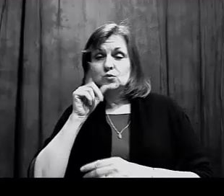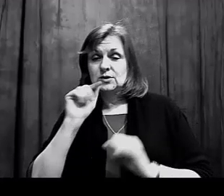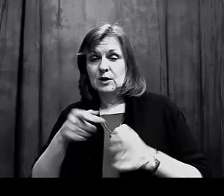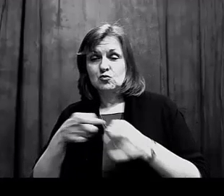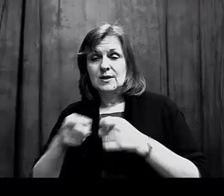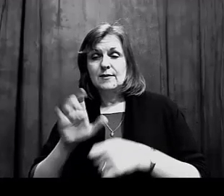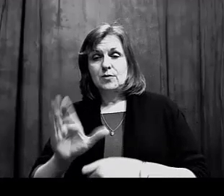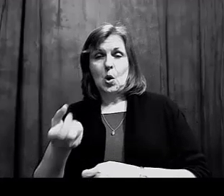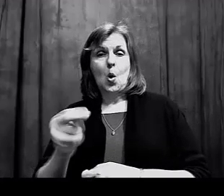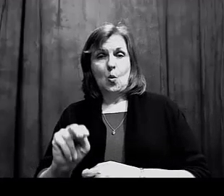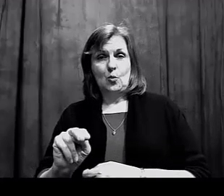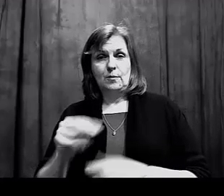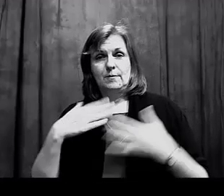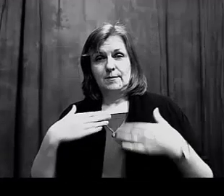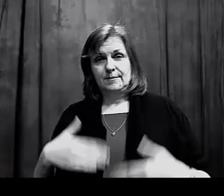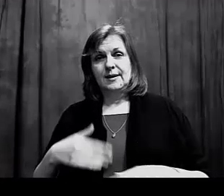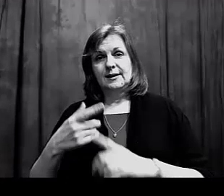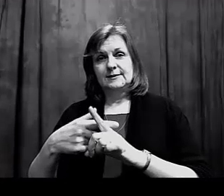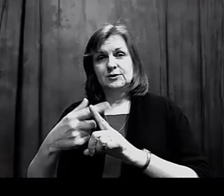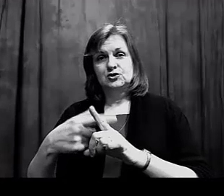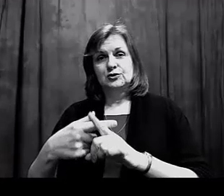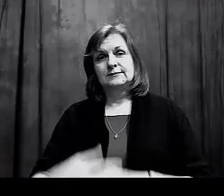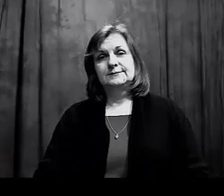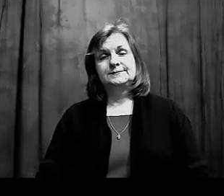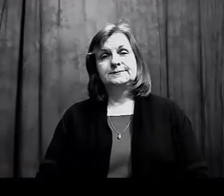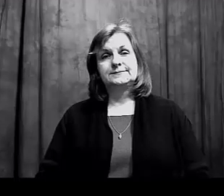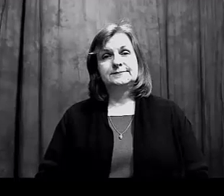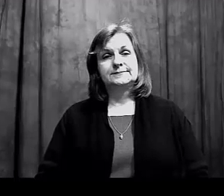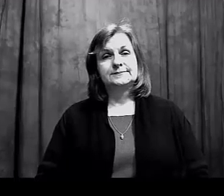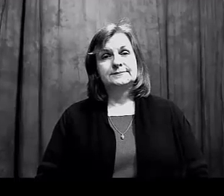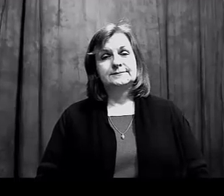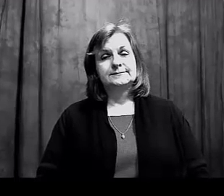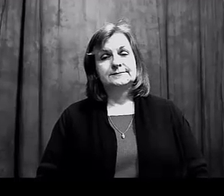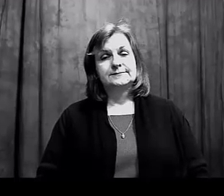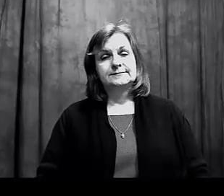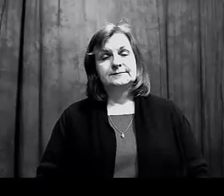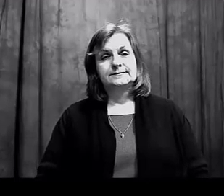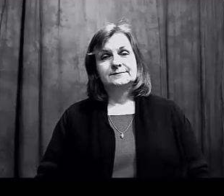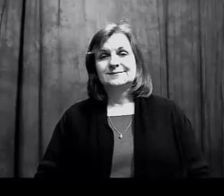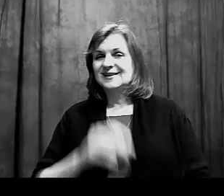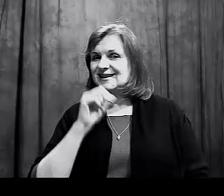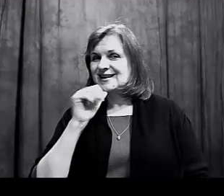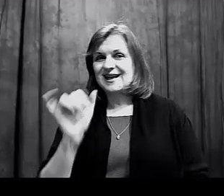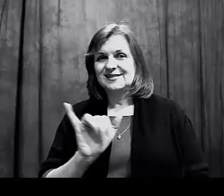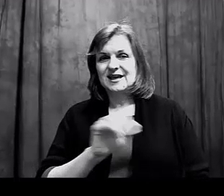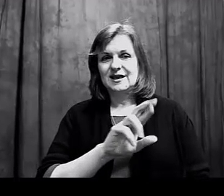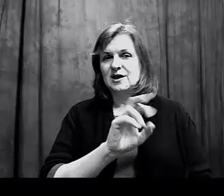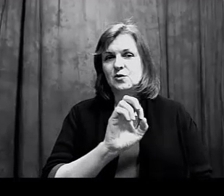endo is inside, so they are regulating their own body temperature.